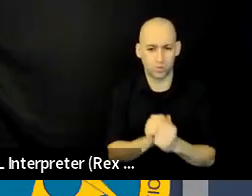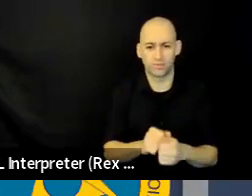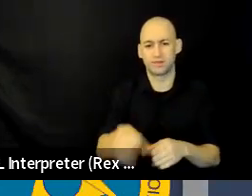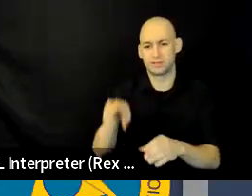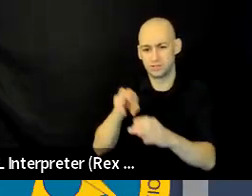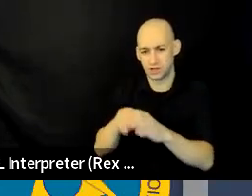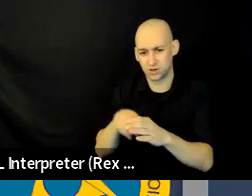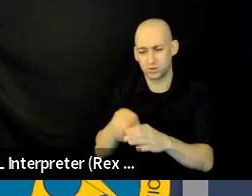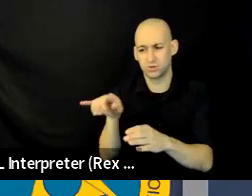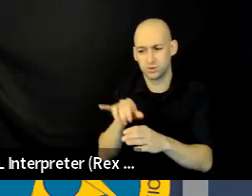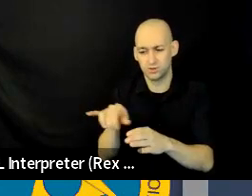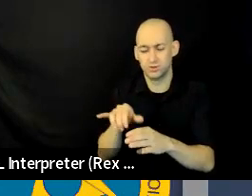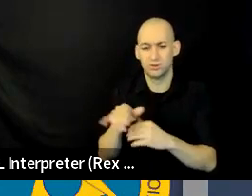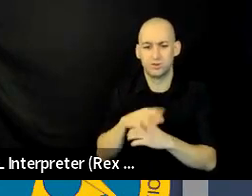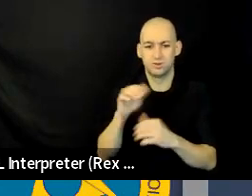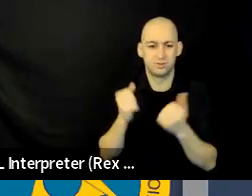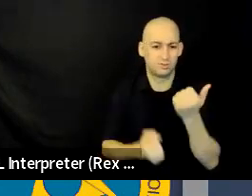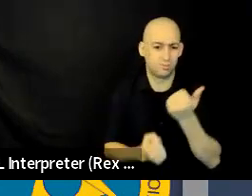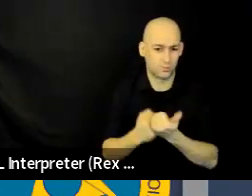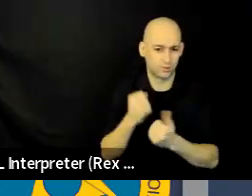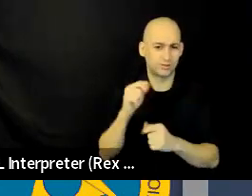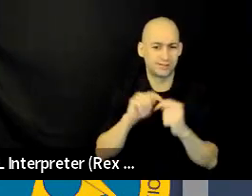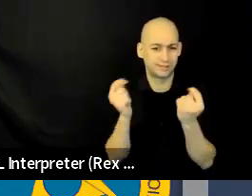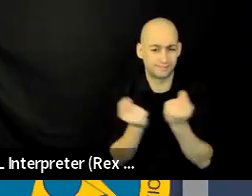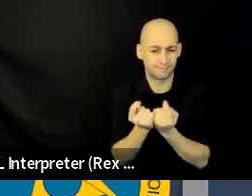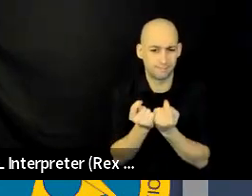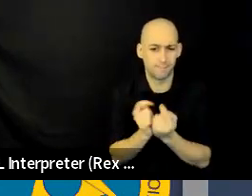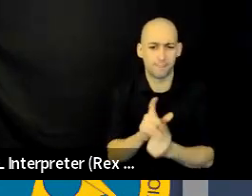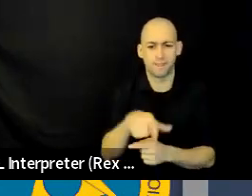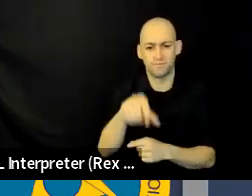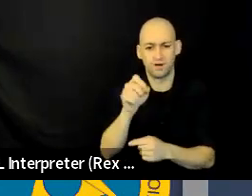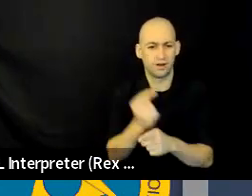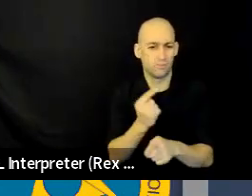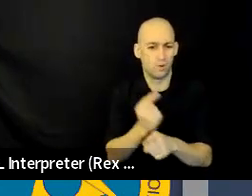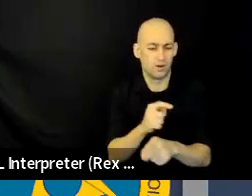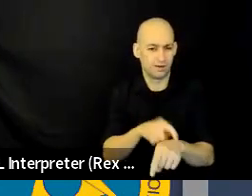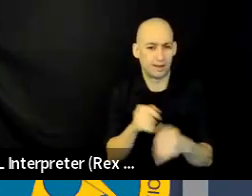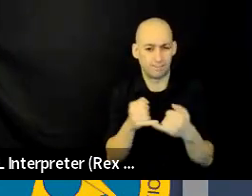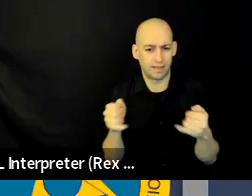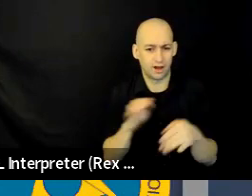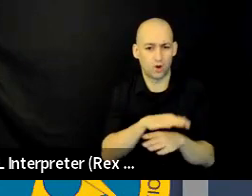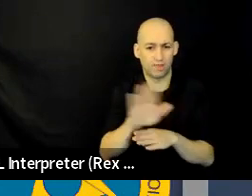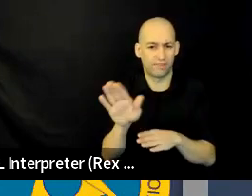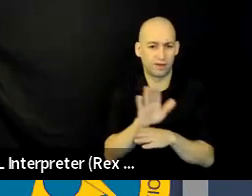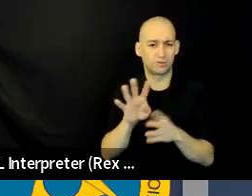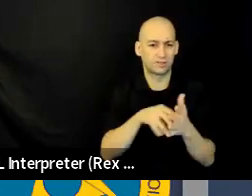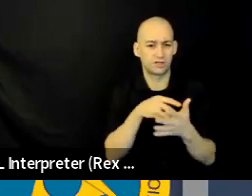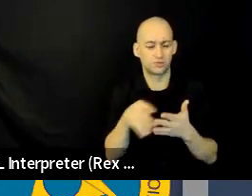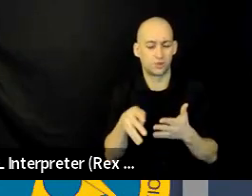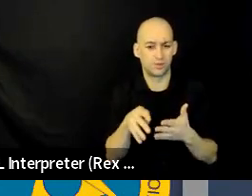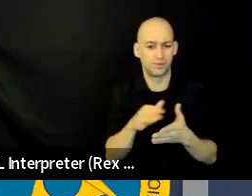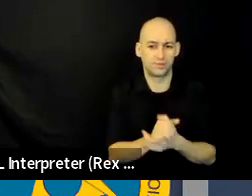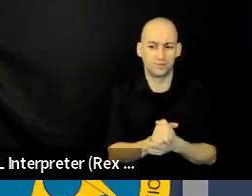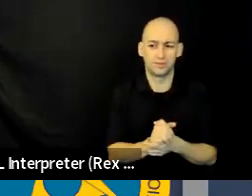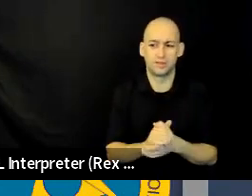well as the support team to find an appropriate time on their schedule. And then